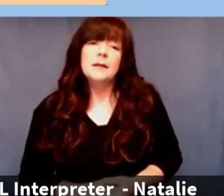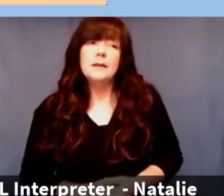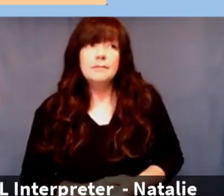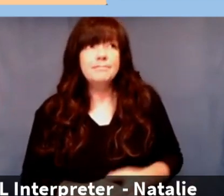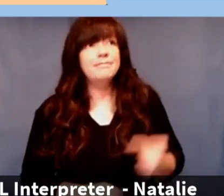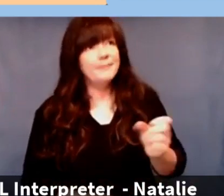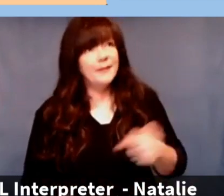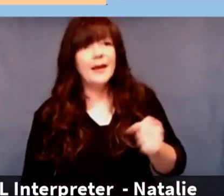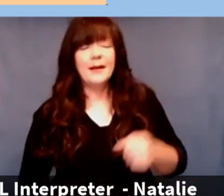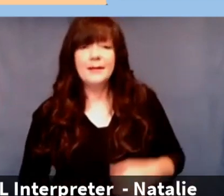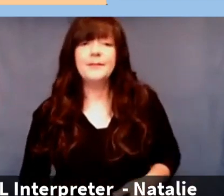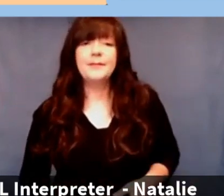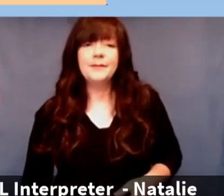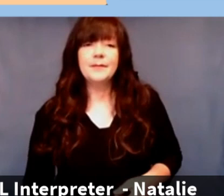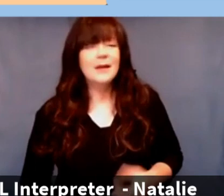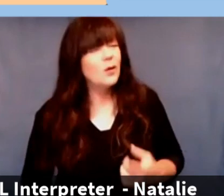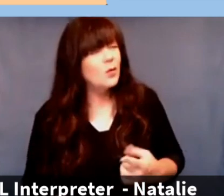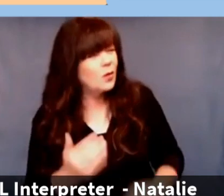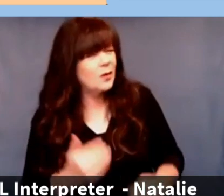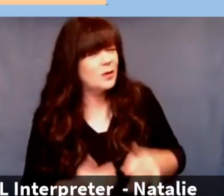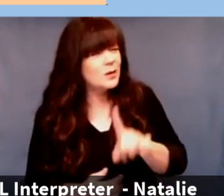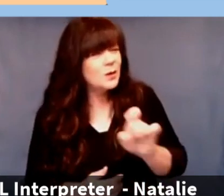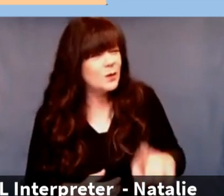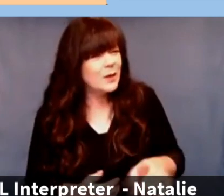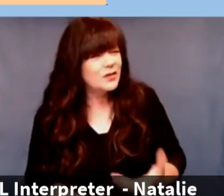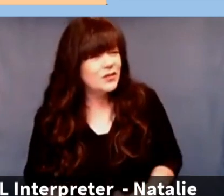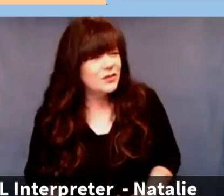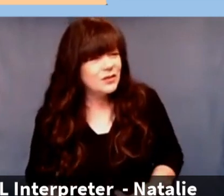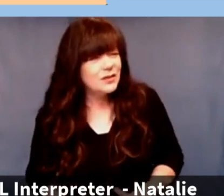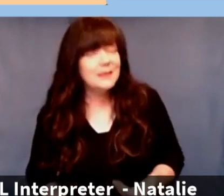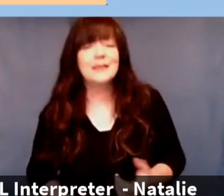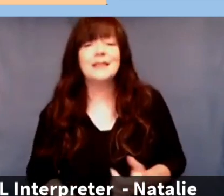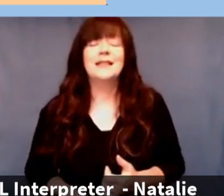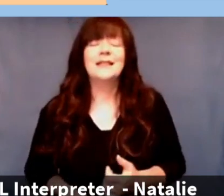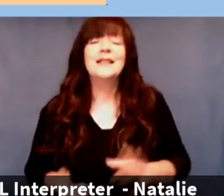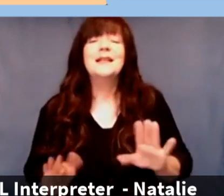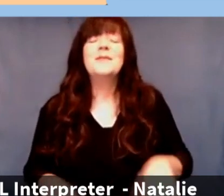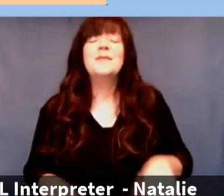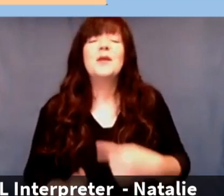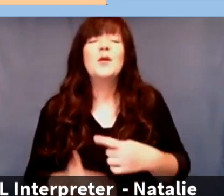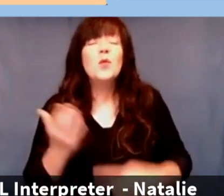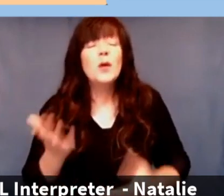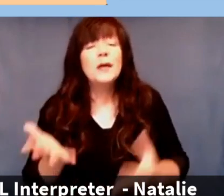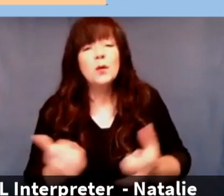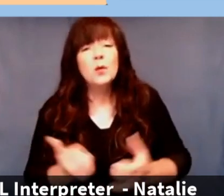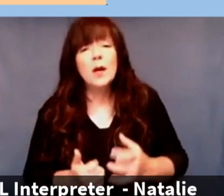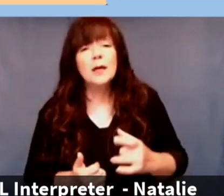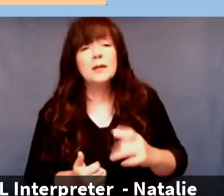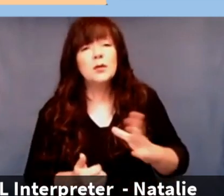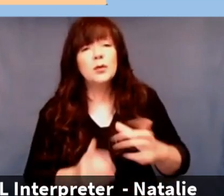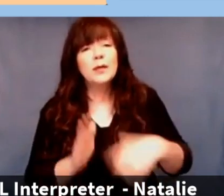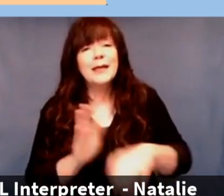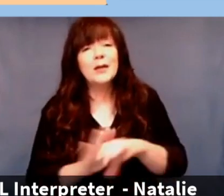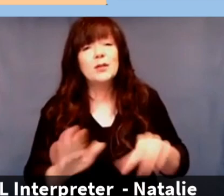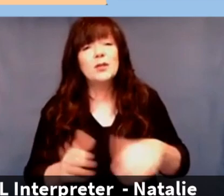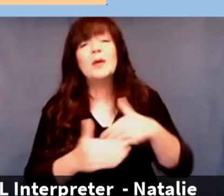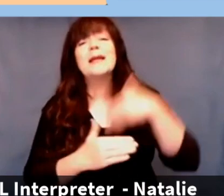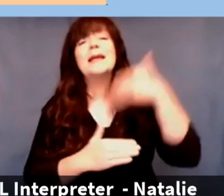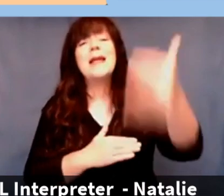yeah. What was your question? About what you would like her to do next. Like,